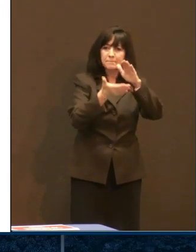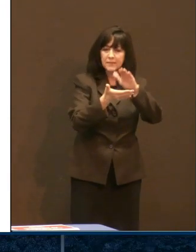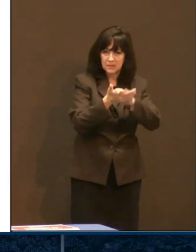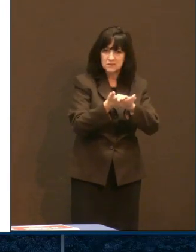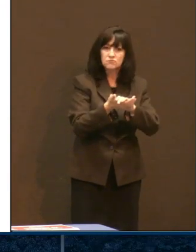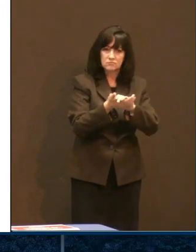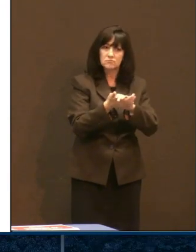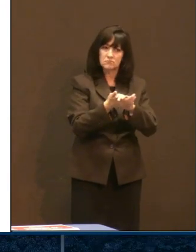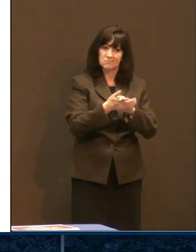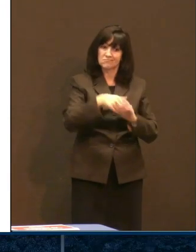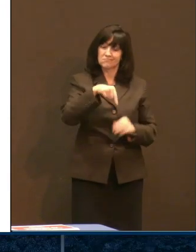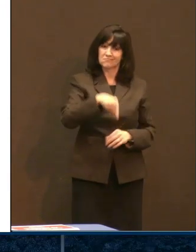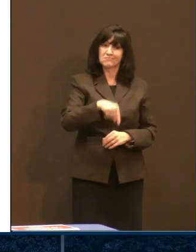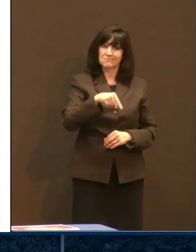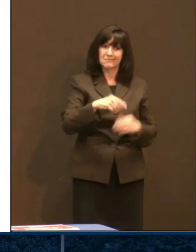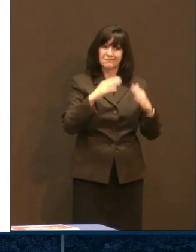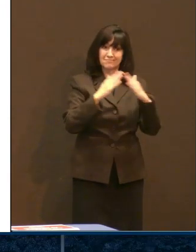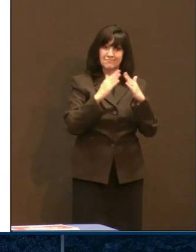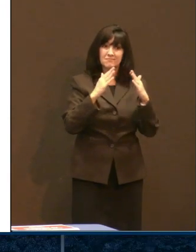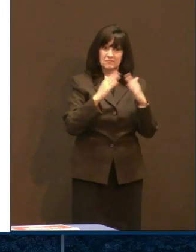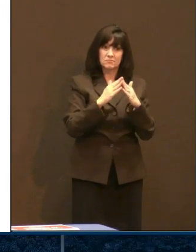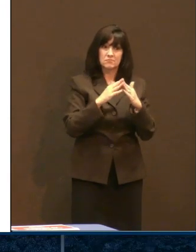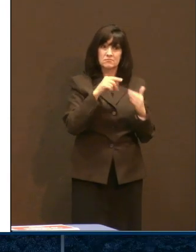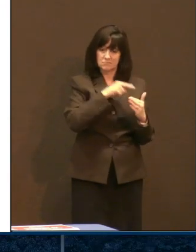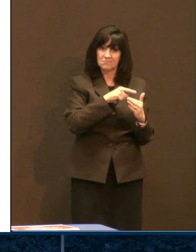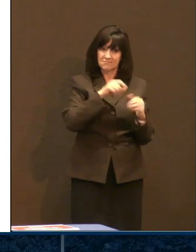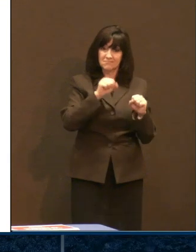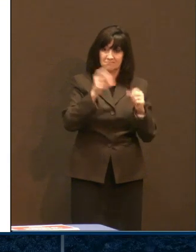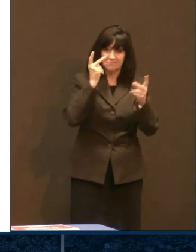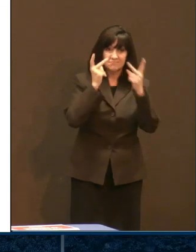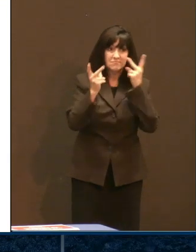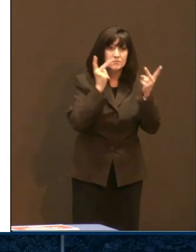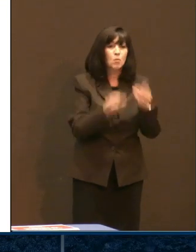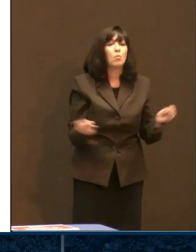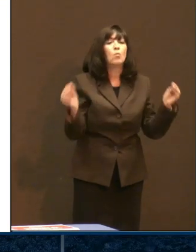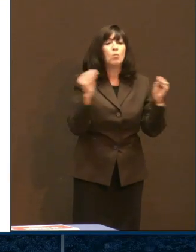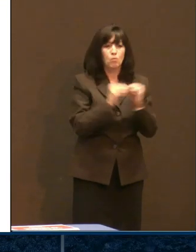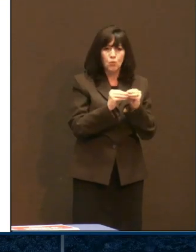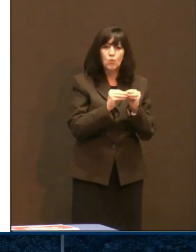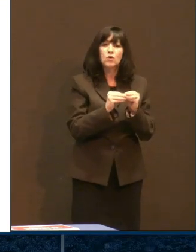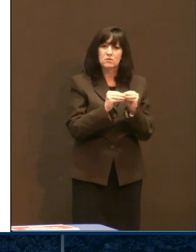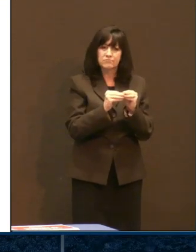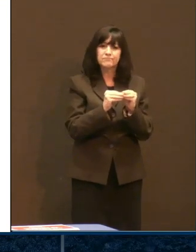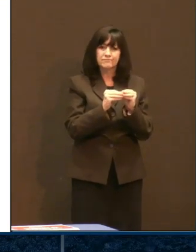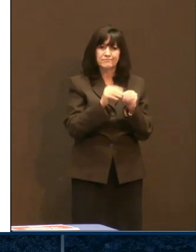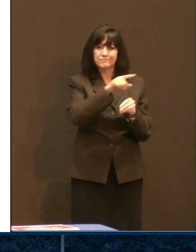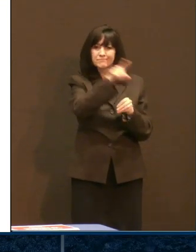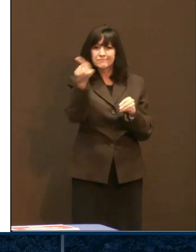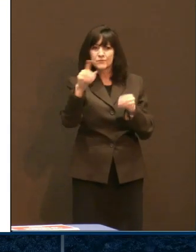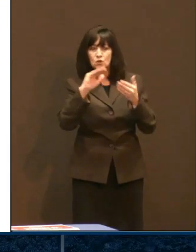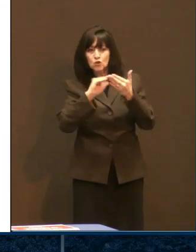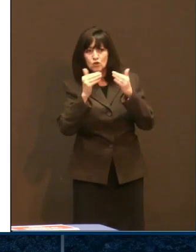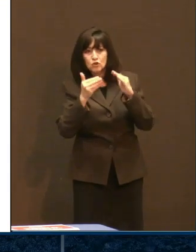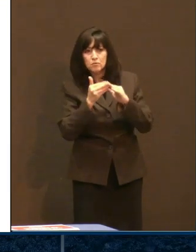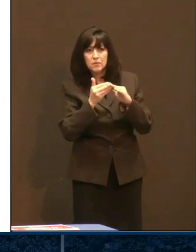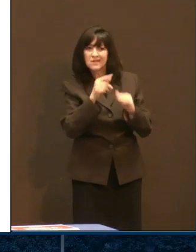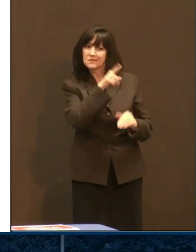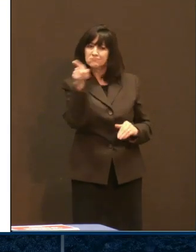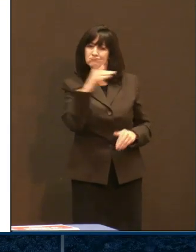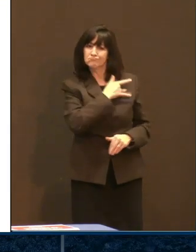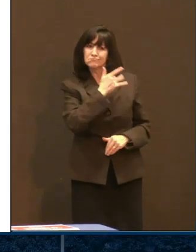town police officers and law enforcement, who are really up close and personal with so many of those communities with very